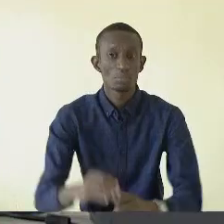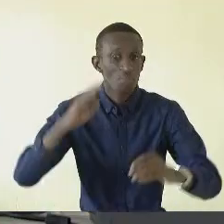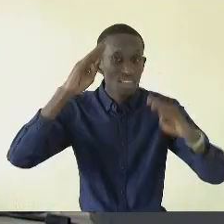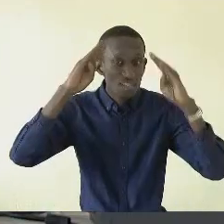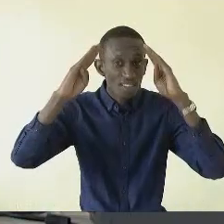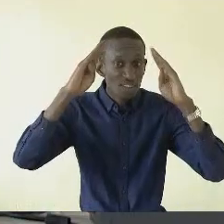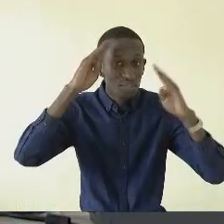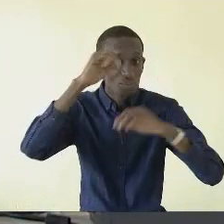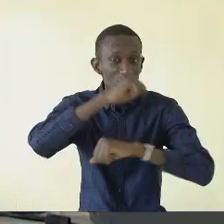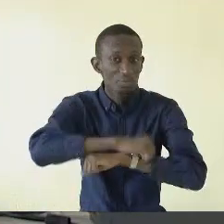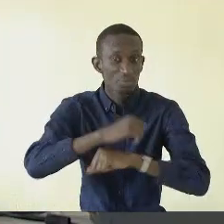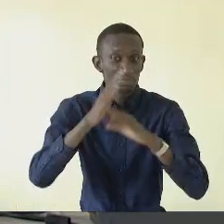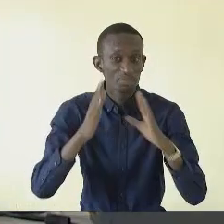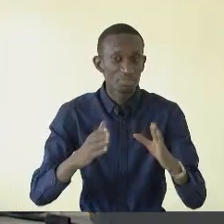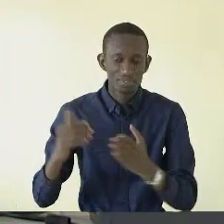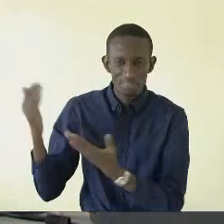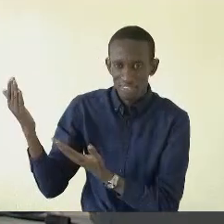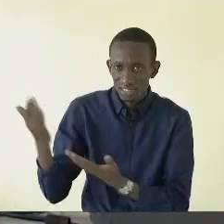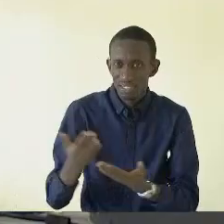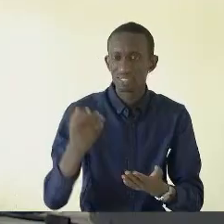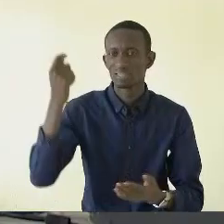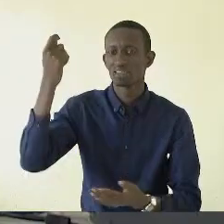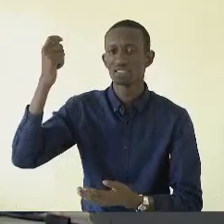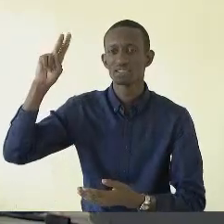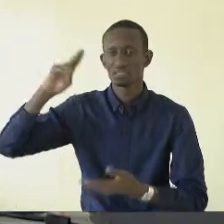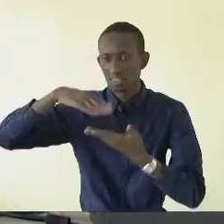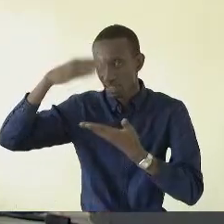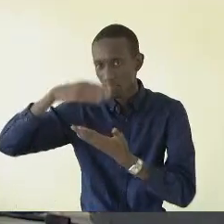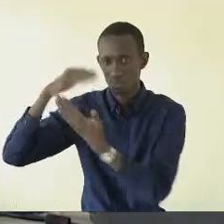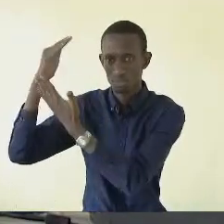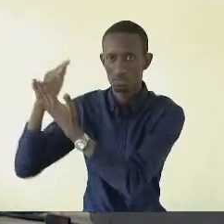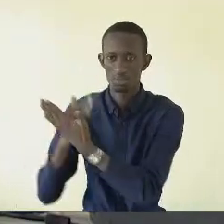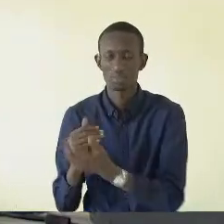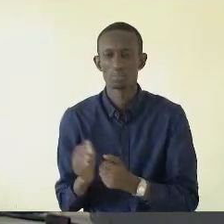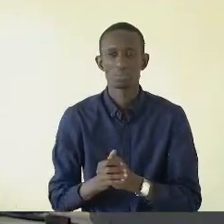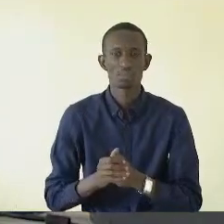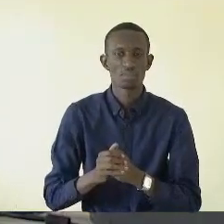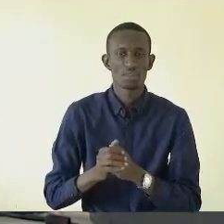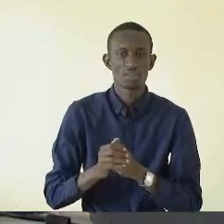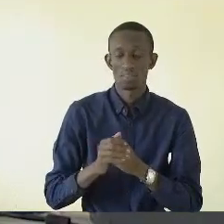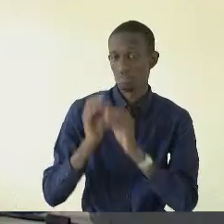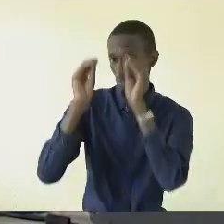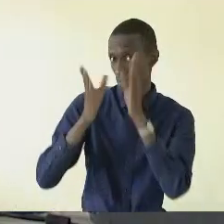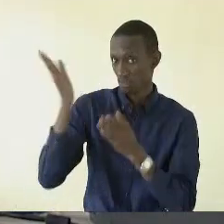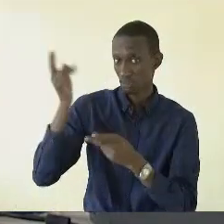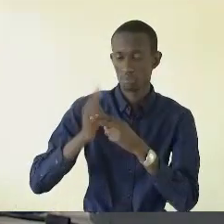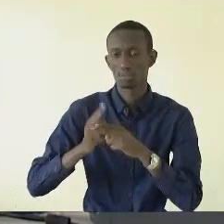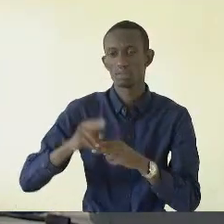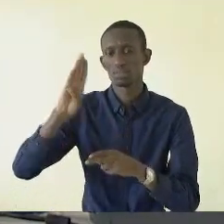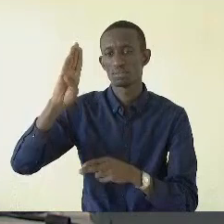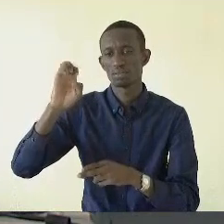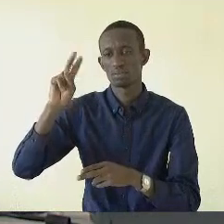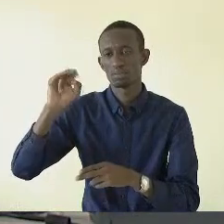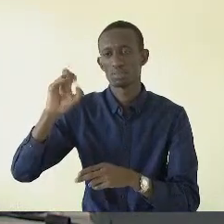Hello, students. Welcome to TV Learning Program. My name is Benon. I'll be taking Senior 1 students